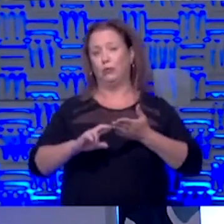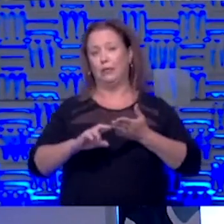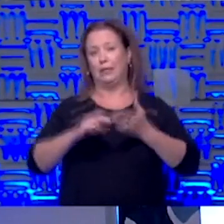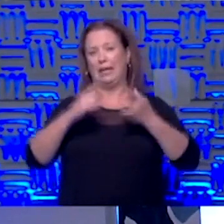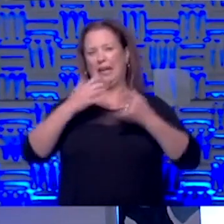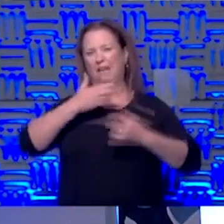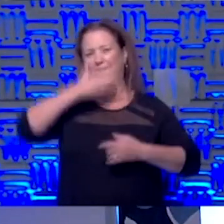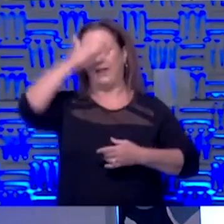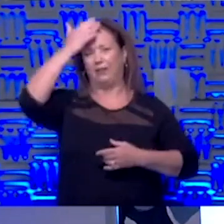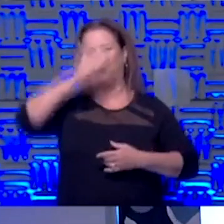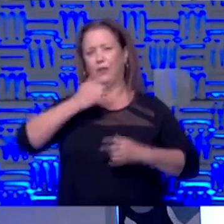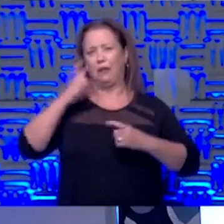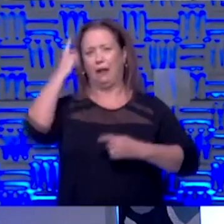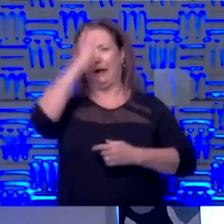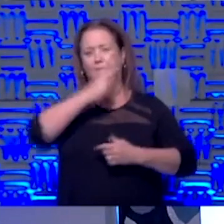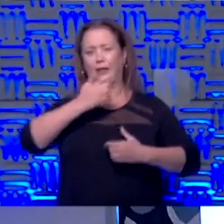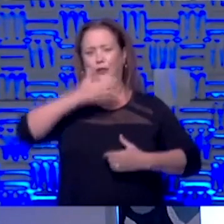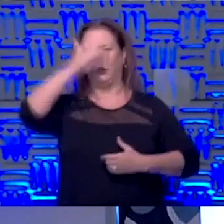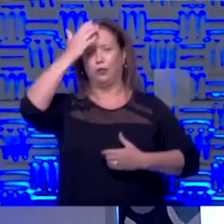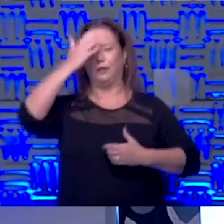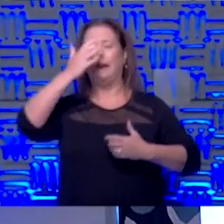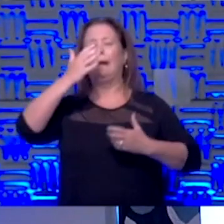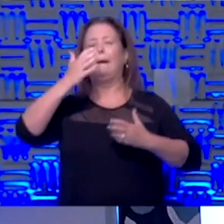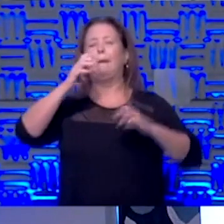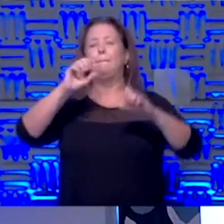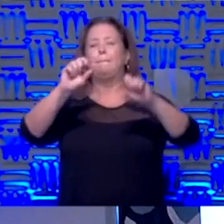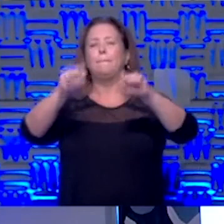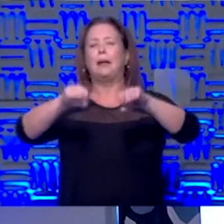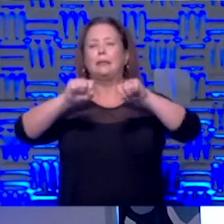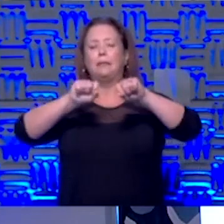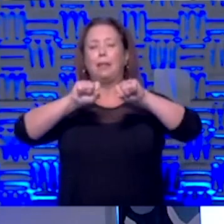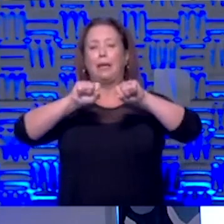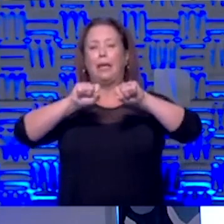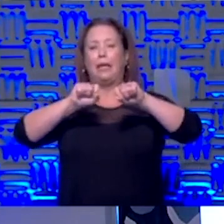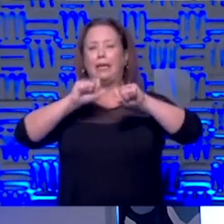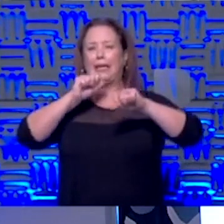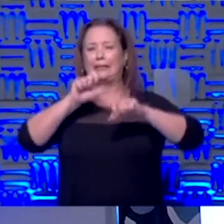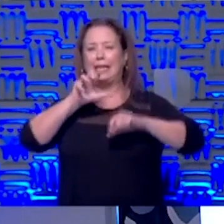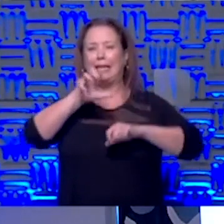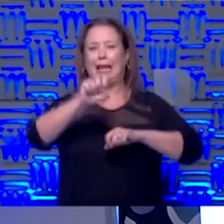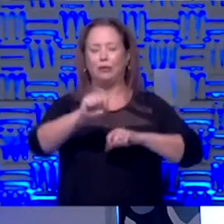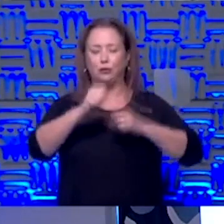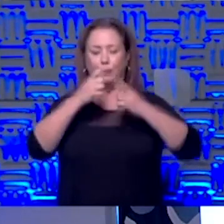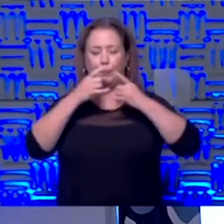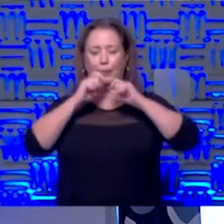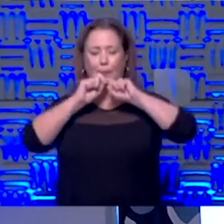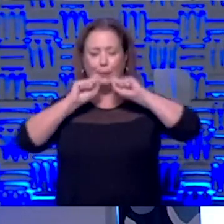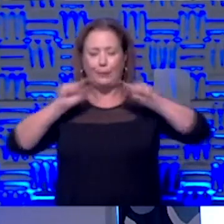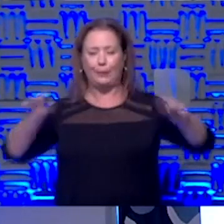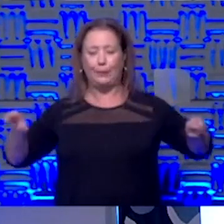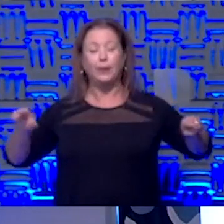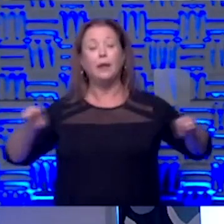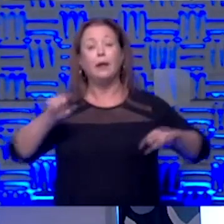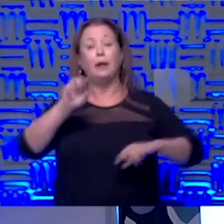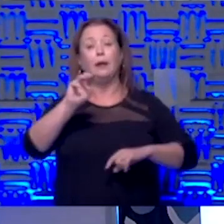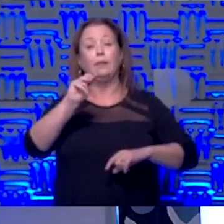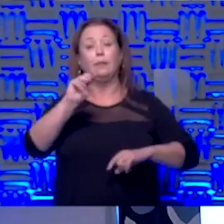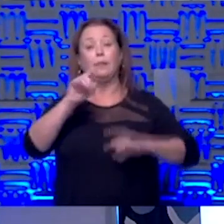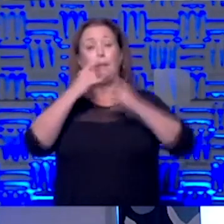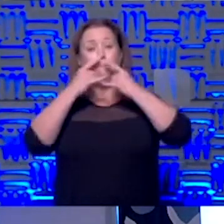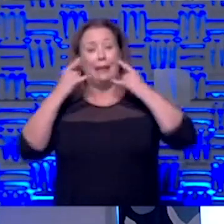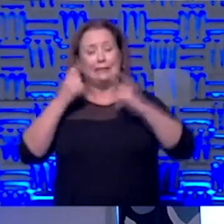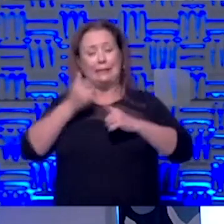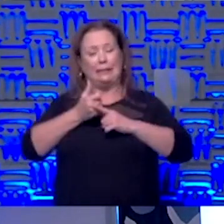face shield may redirect the flow, but doesn't catch the flow. One of the things that masks do is it actually traps some of the viral